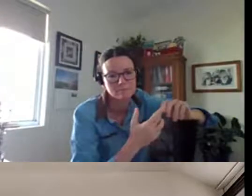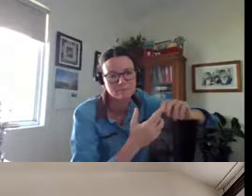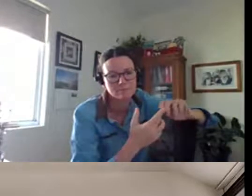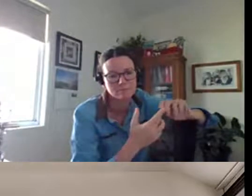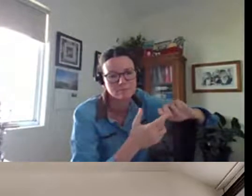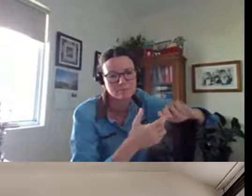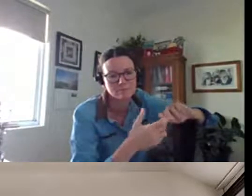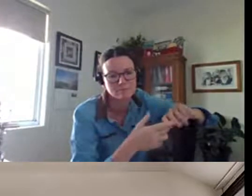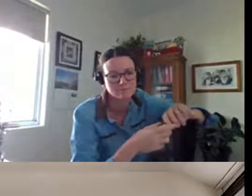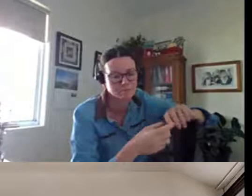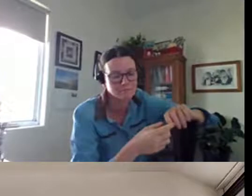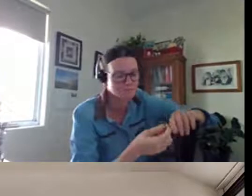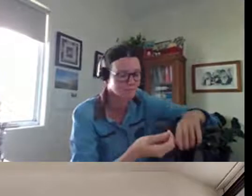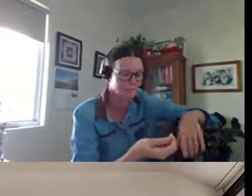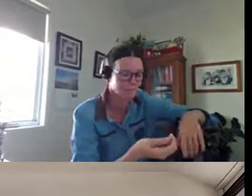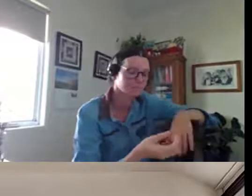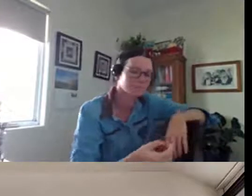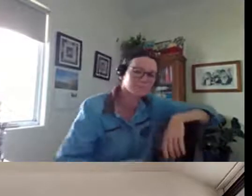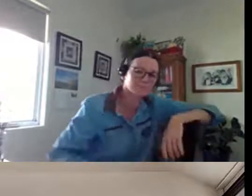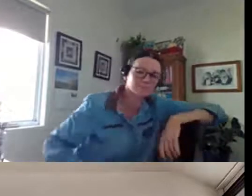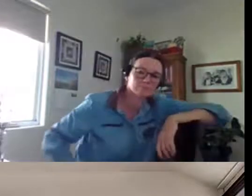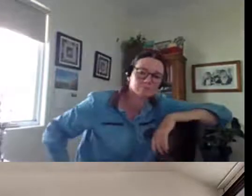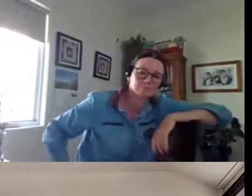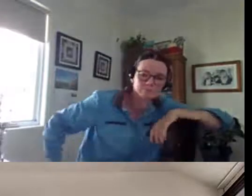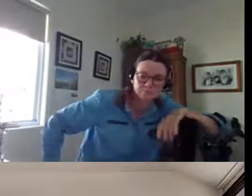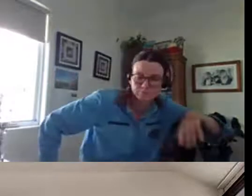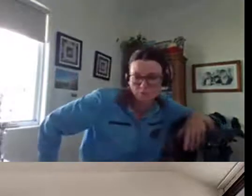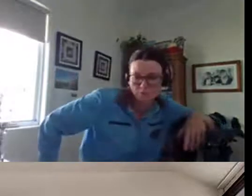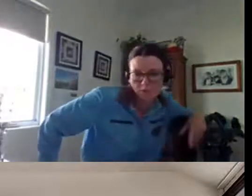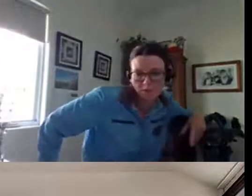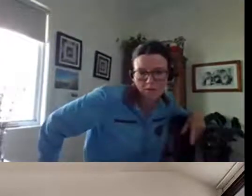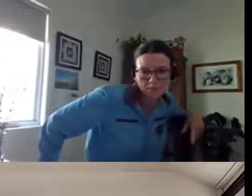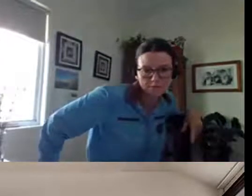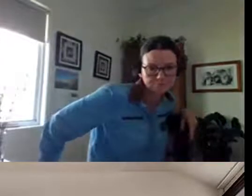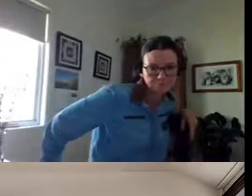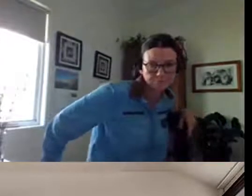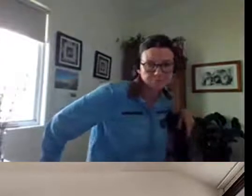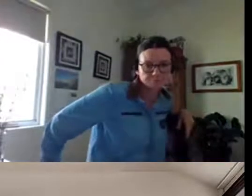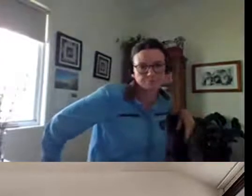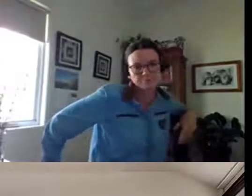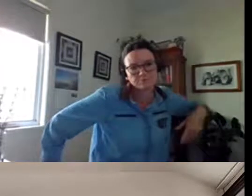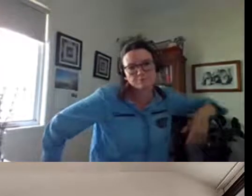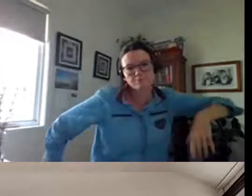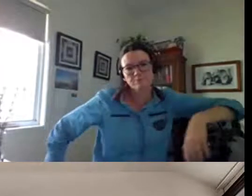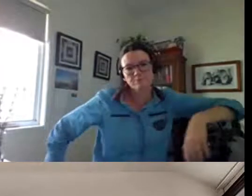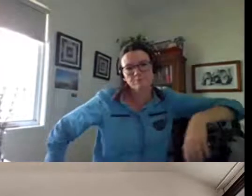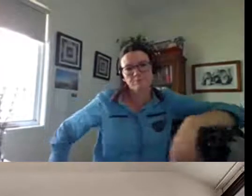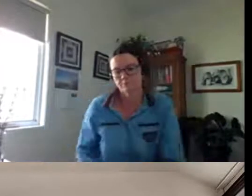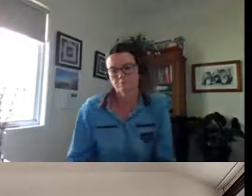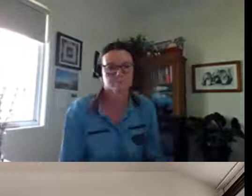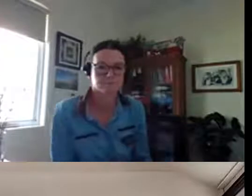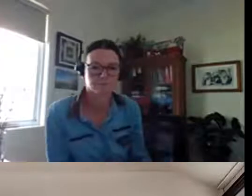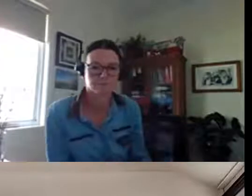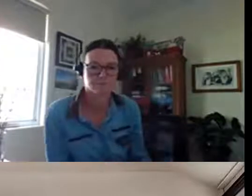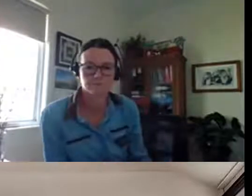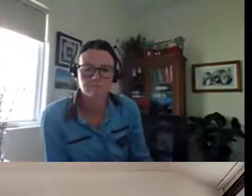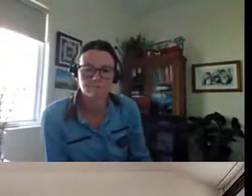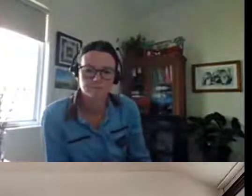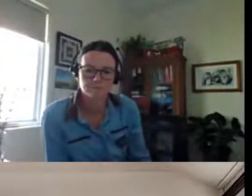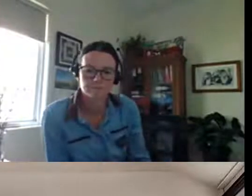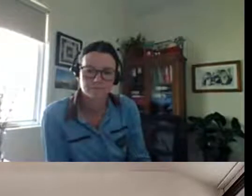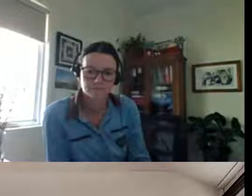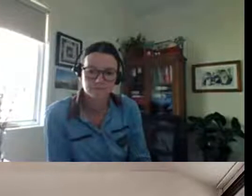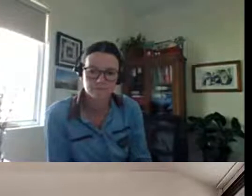works based on the number of smart box NIMIs you've got. Excellent. And then Ian has a question.